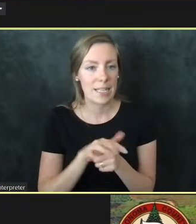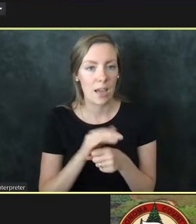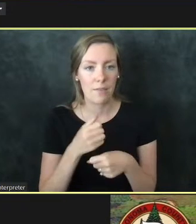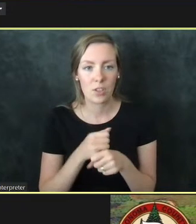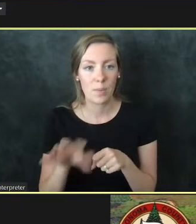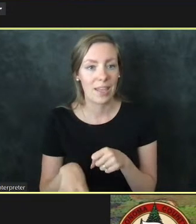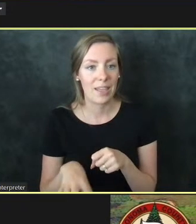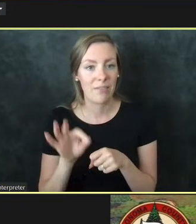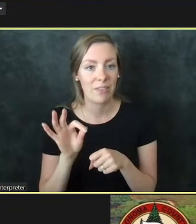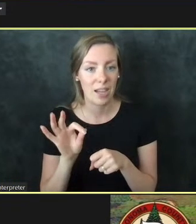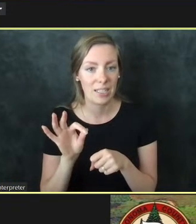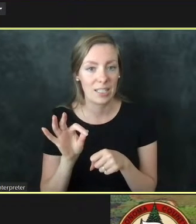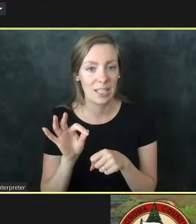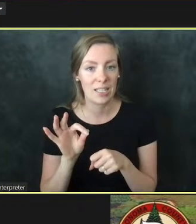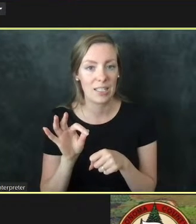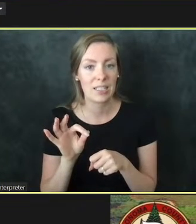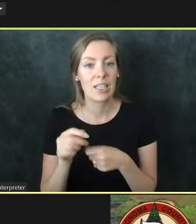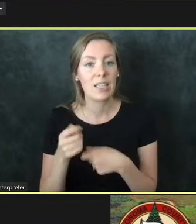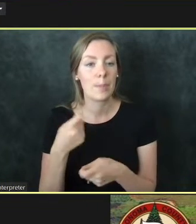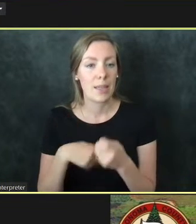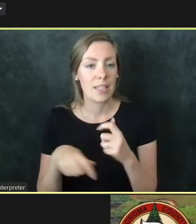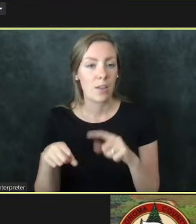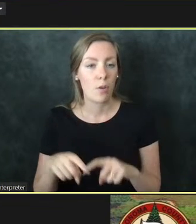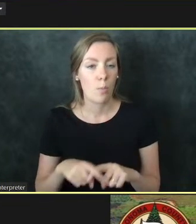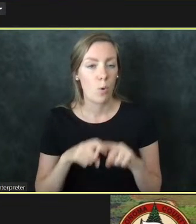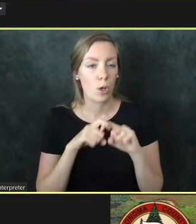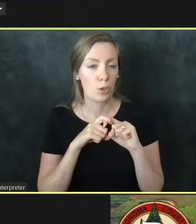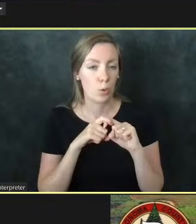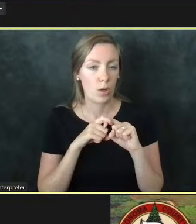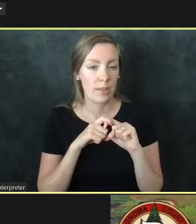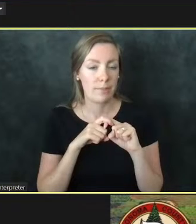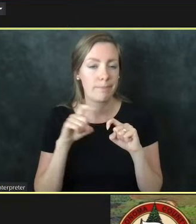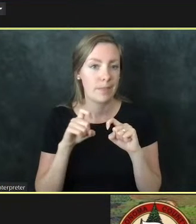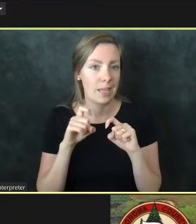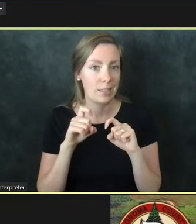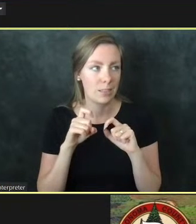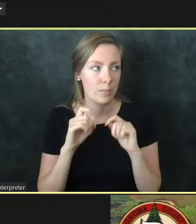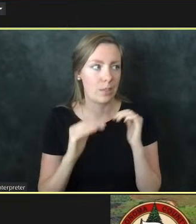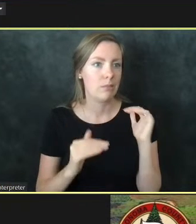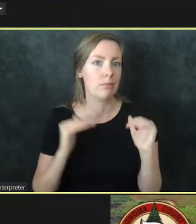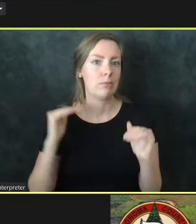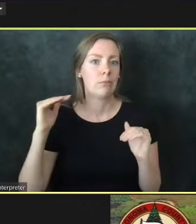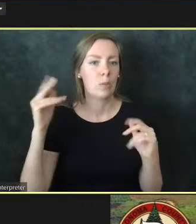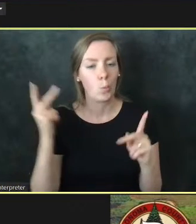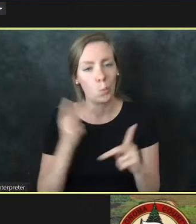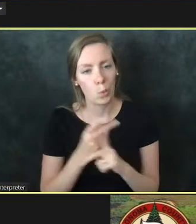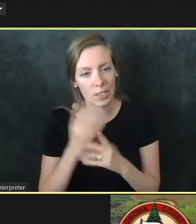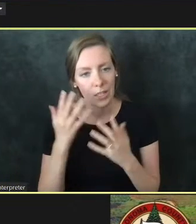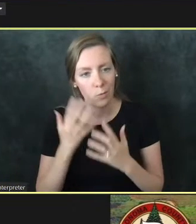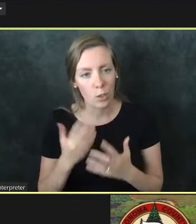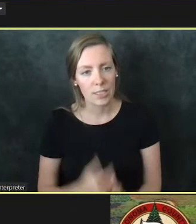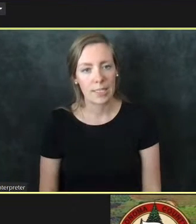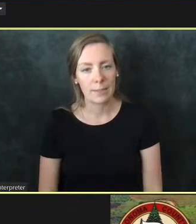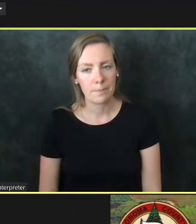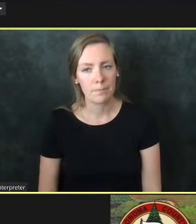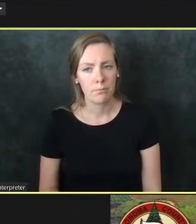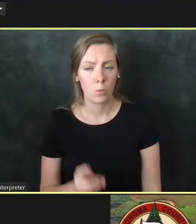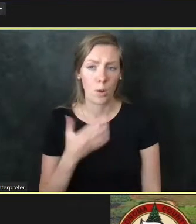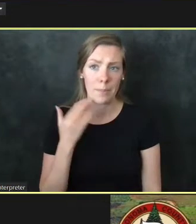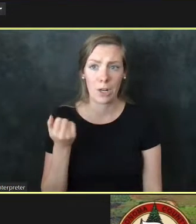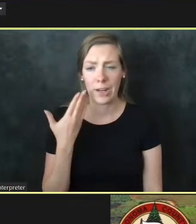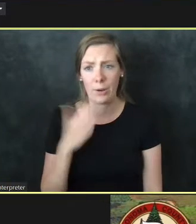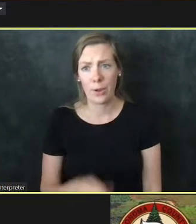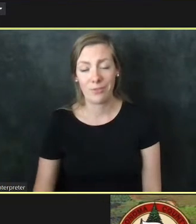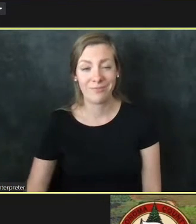to in place a moratorium, it has to get significantly worse, unfortunately, or fortunately, depending how you look at